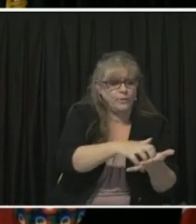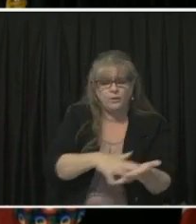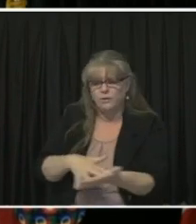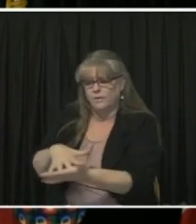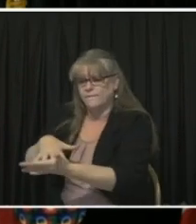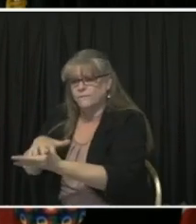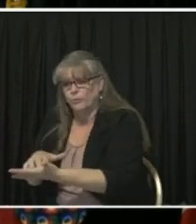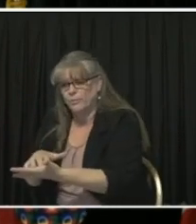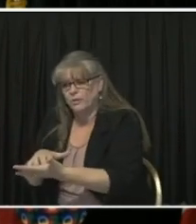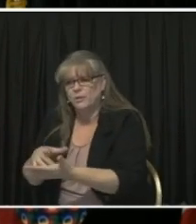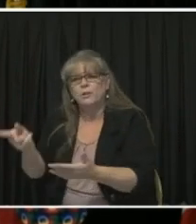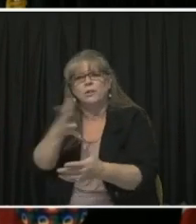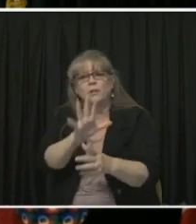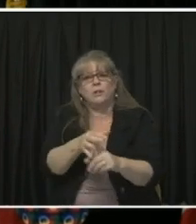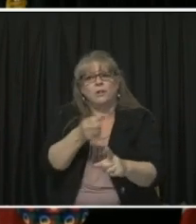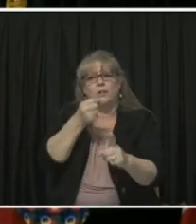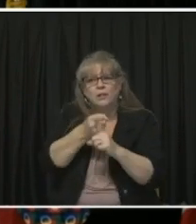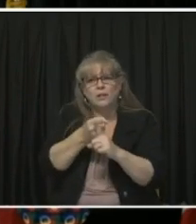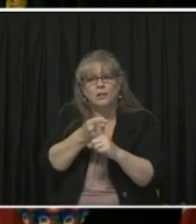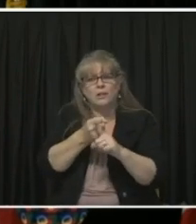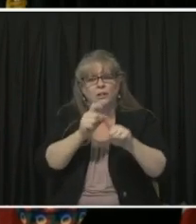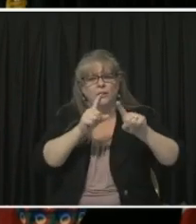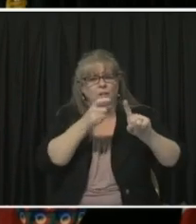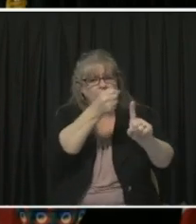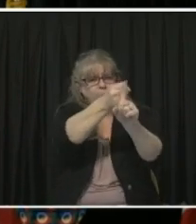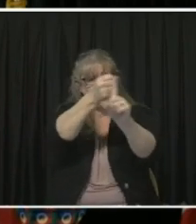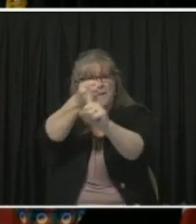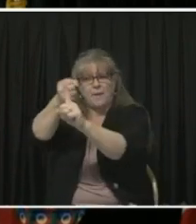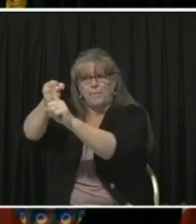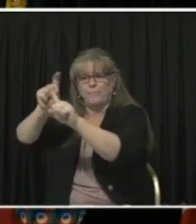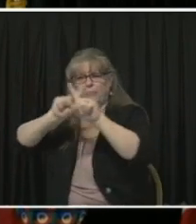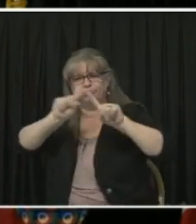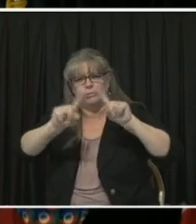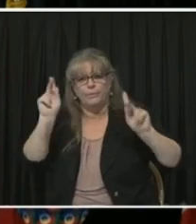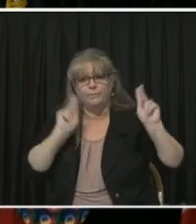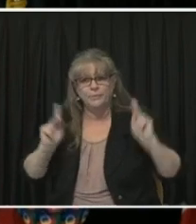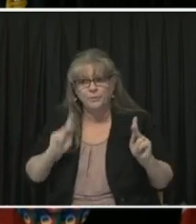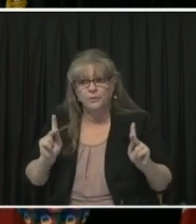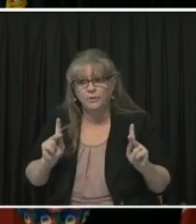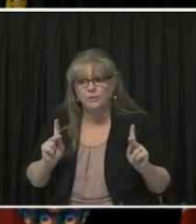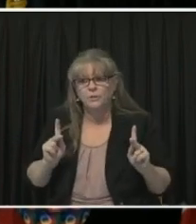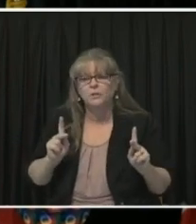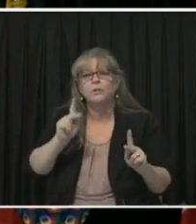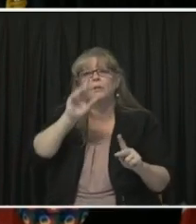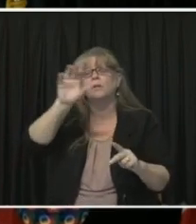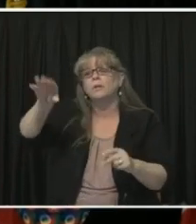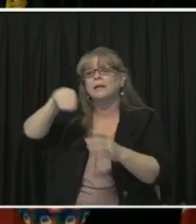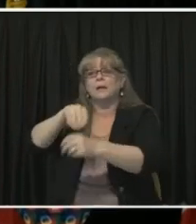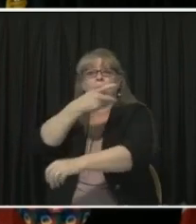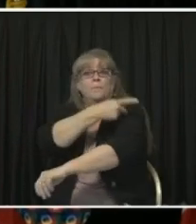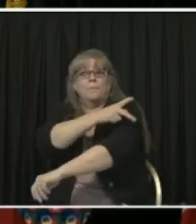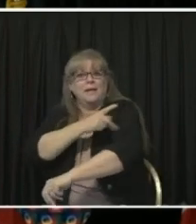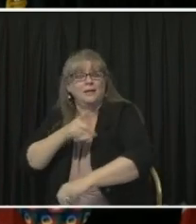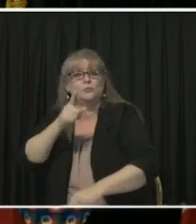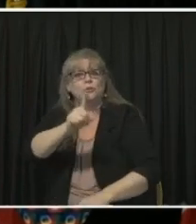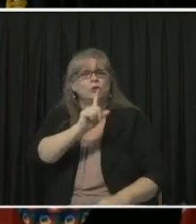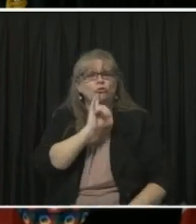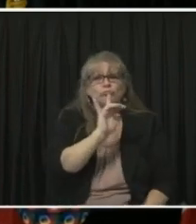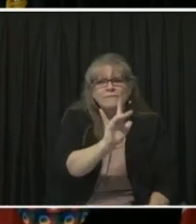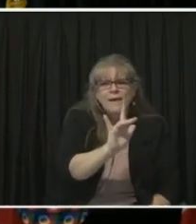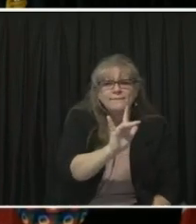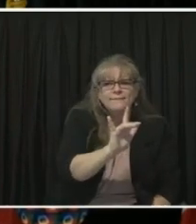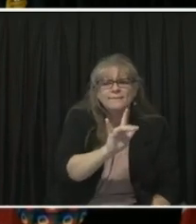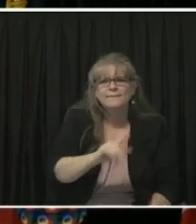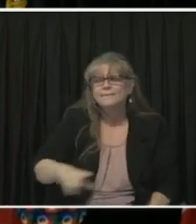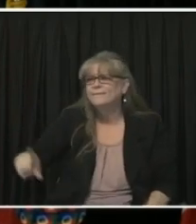6 weeks, I have treated patients as young as 25 and as old as 99. I treated a previously healthy 32-year-old